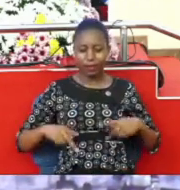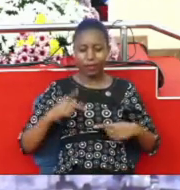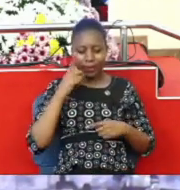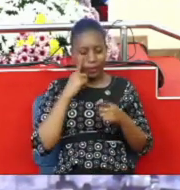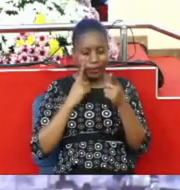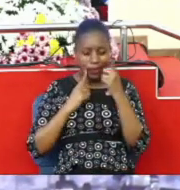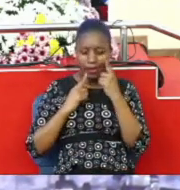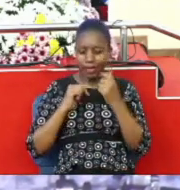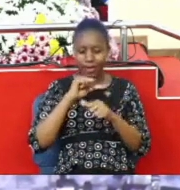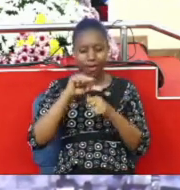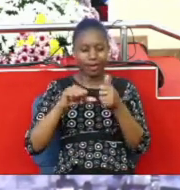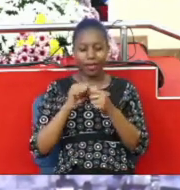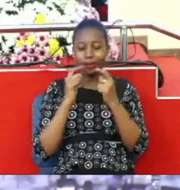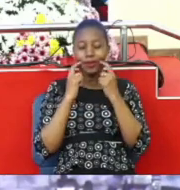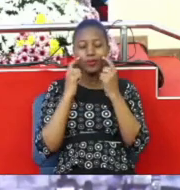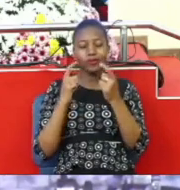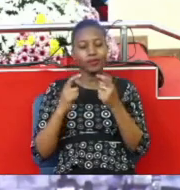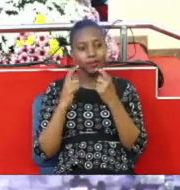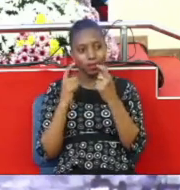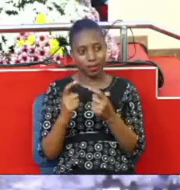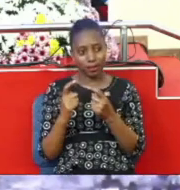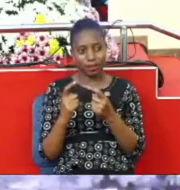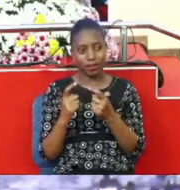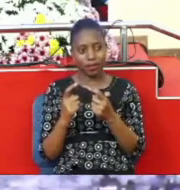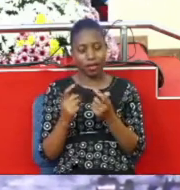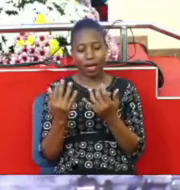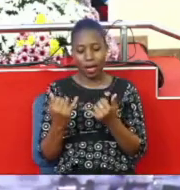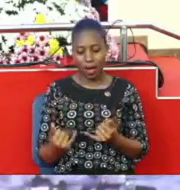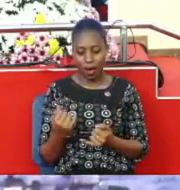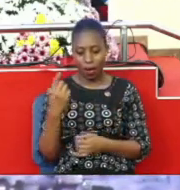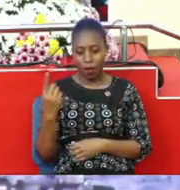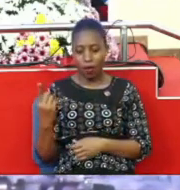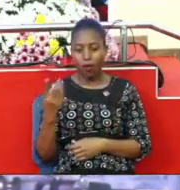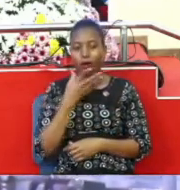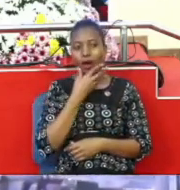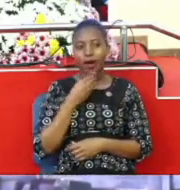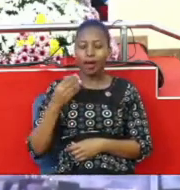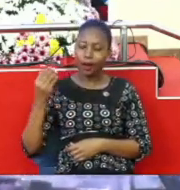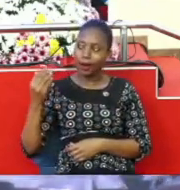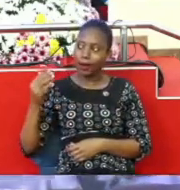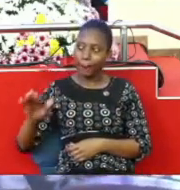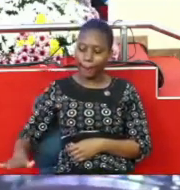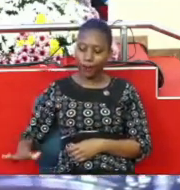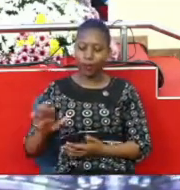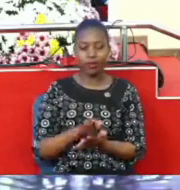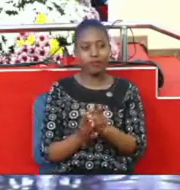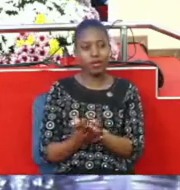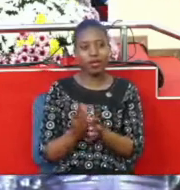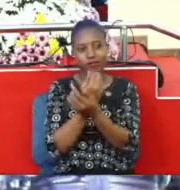kwa watu walikuwa nalia kwa sababu ya dhambi. So one boy got saved. Kijana mmoja akaokoka. Did I tell you you would only buy